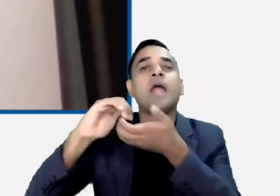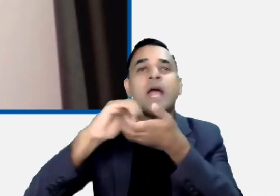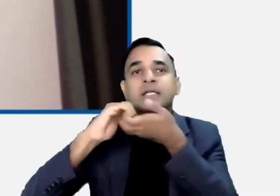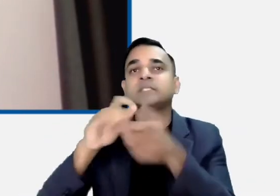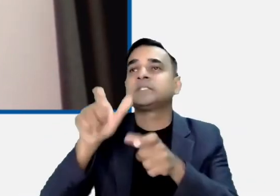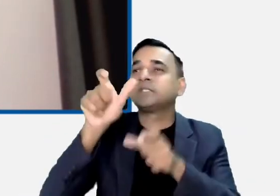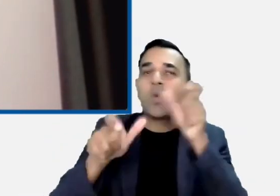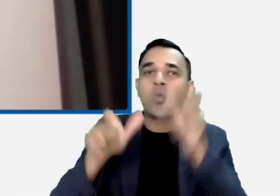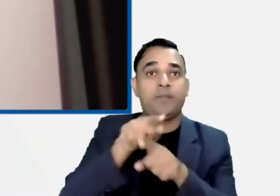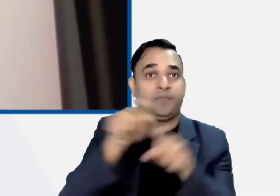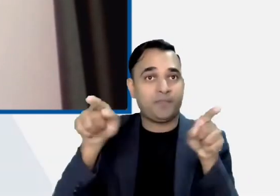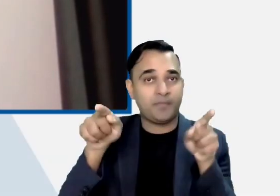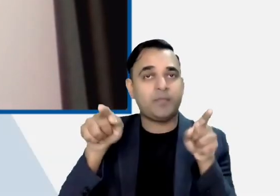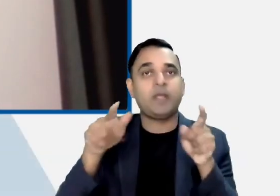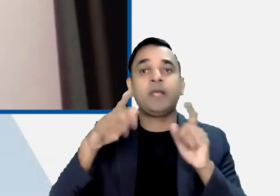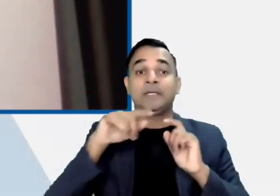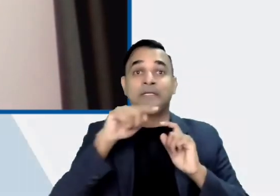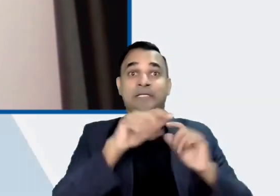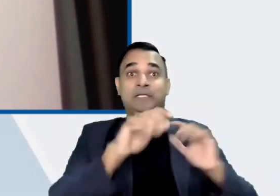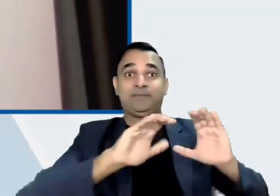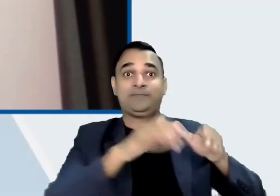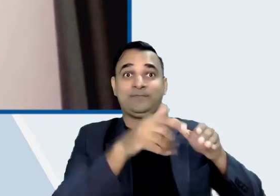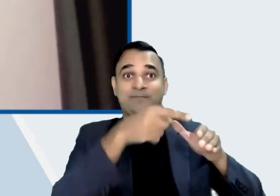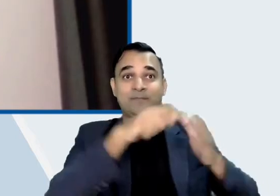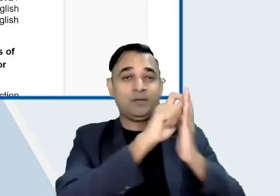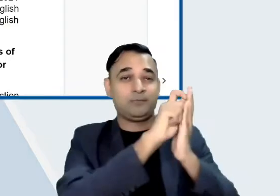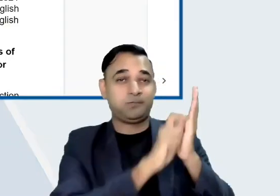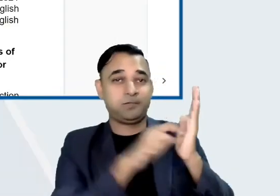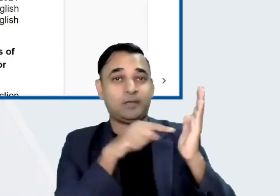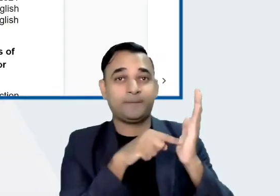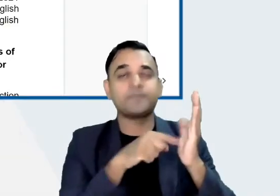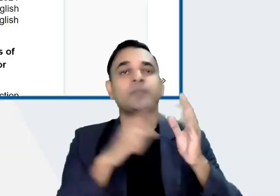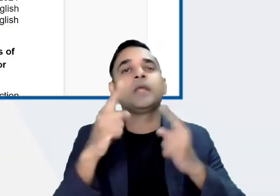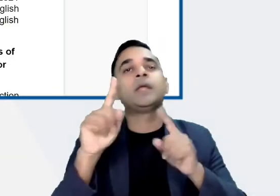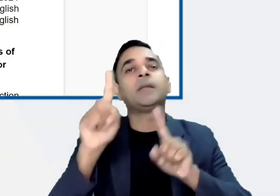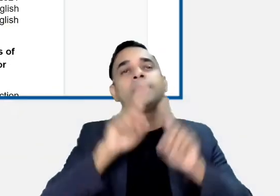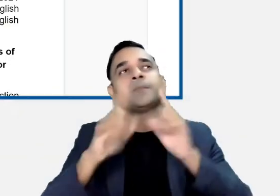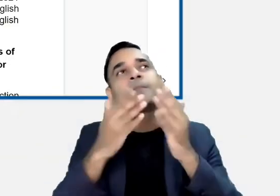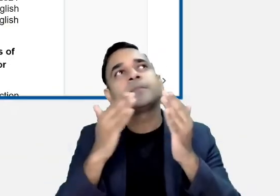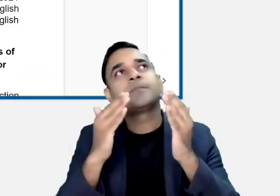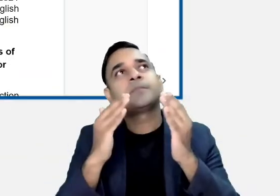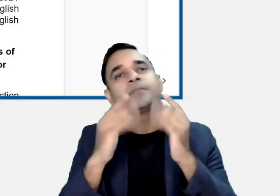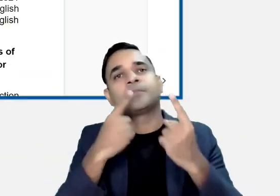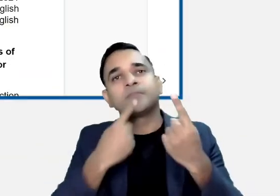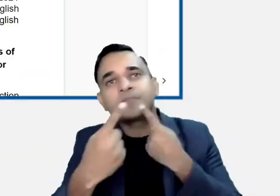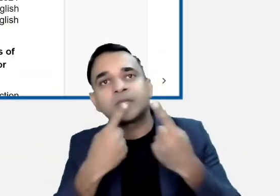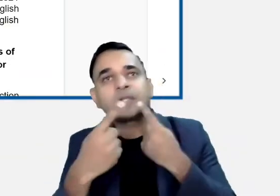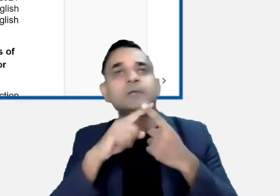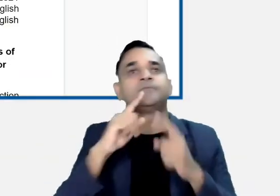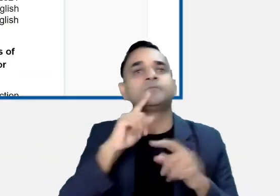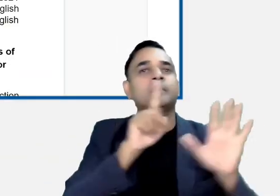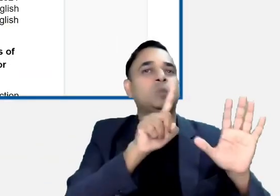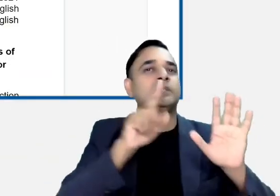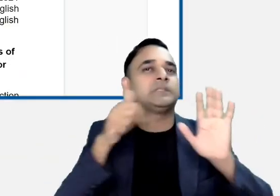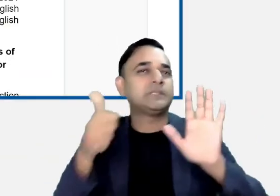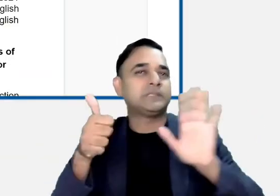I'm going to present now. The drafting committee will further revise the draft declaration based on your